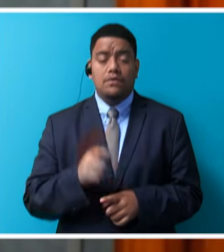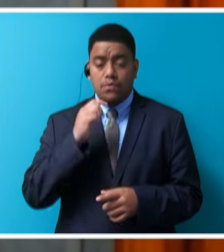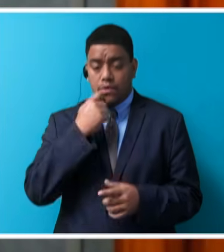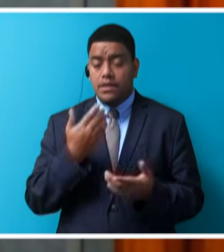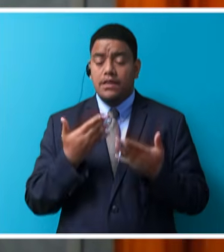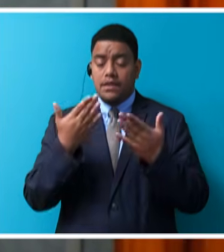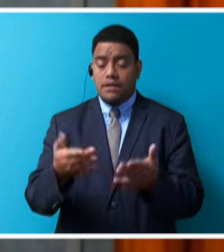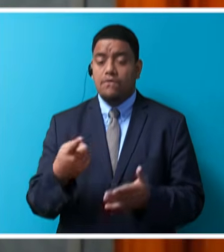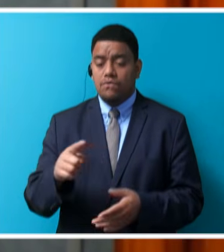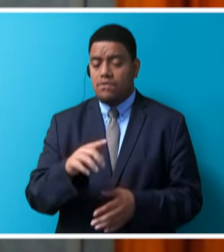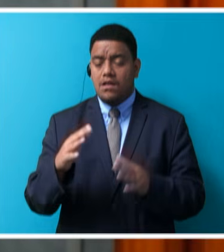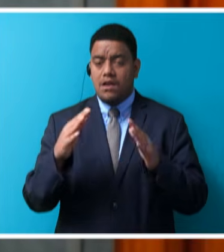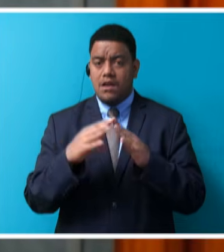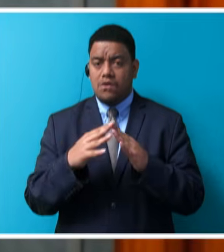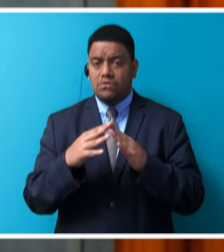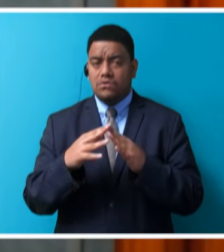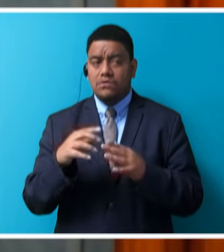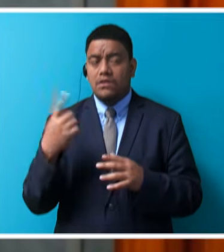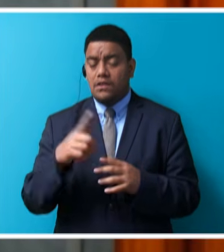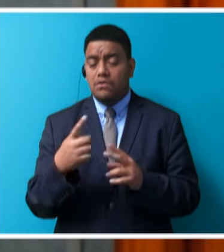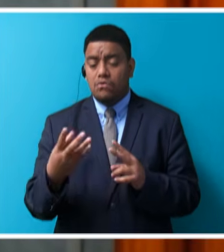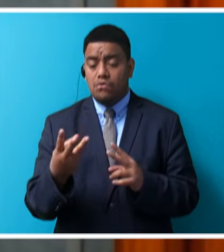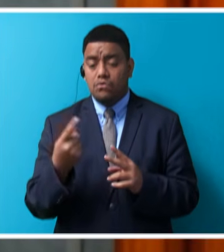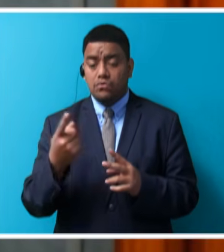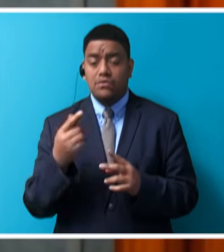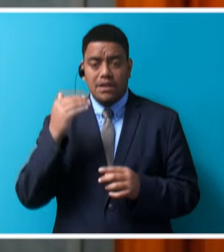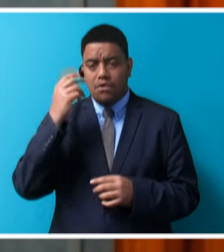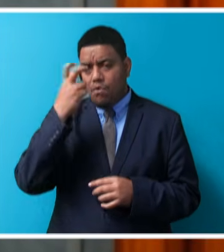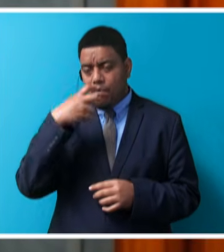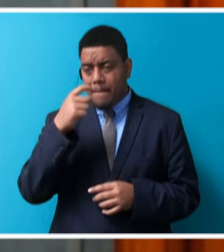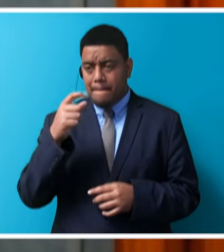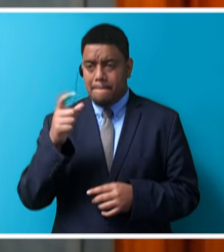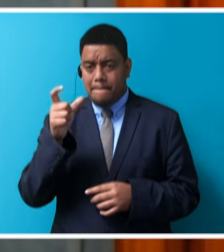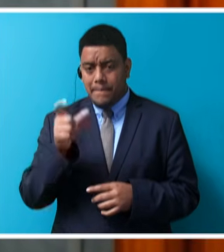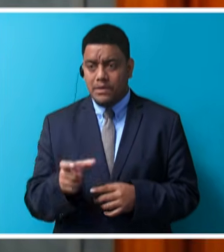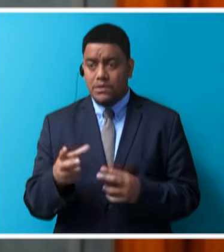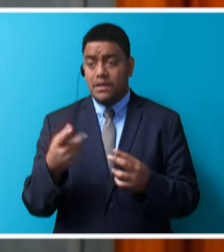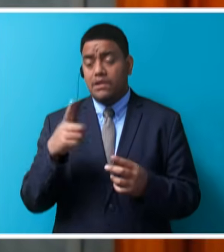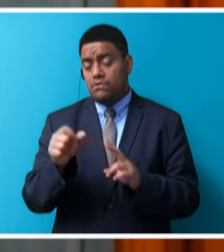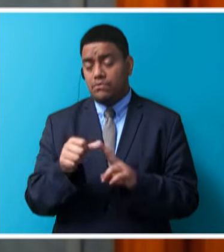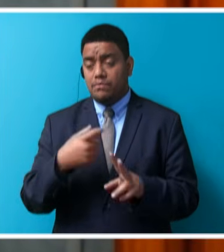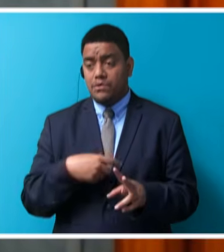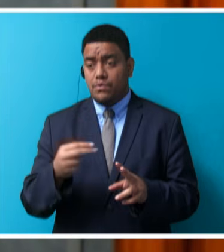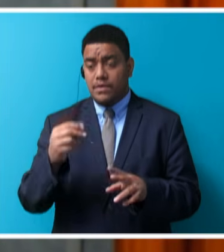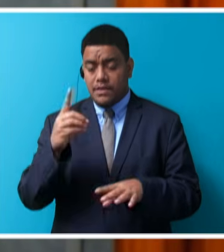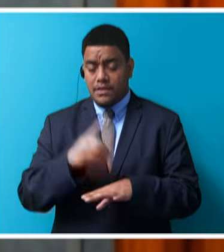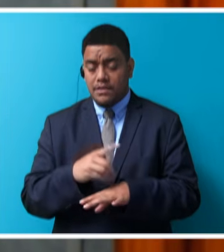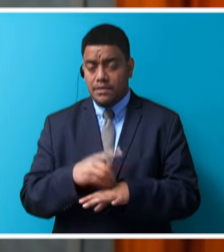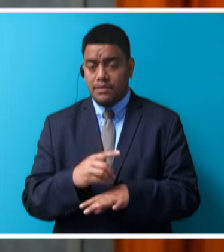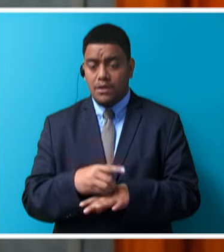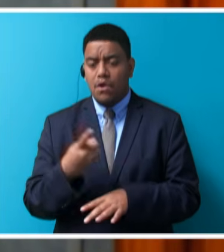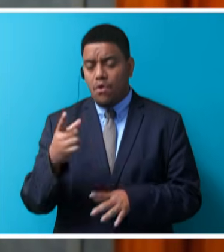to vulnerable households, particularly elderly persons, persons with disabilities,